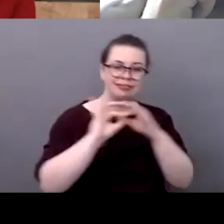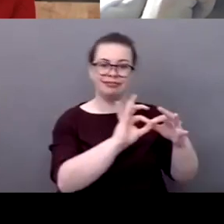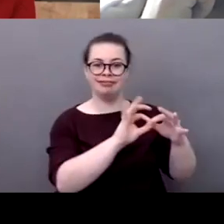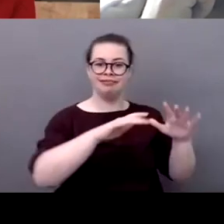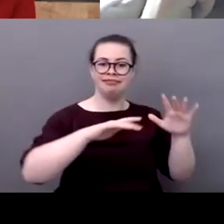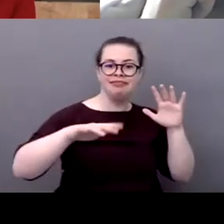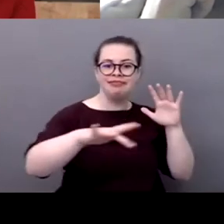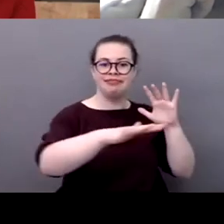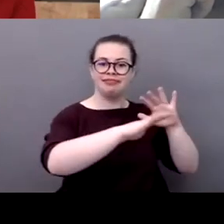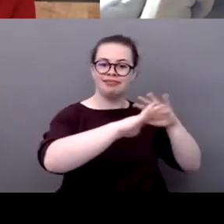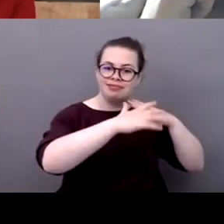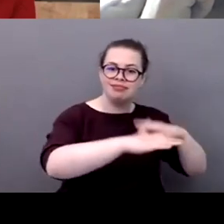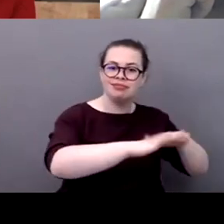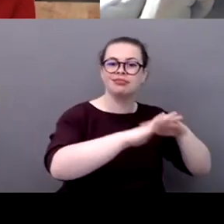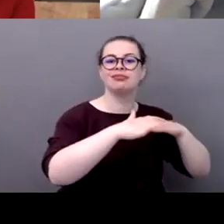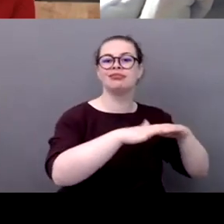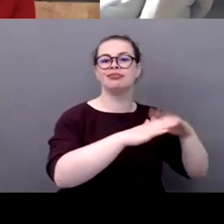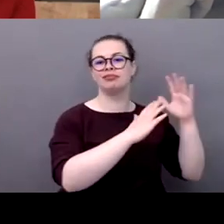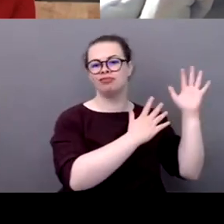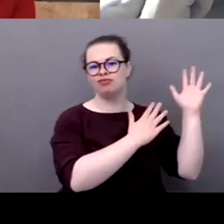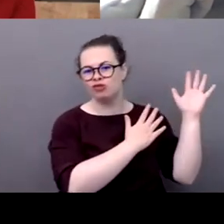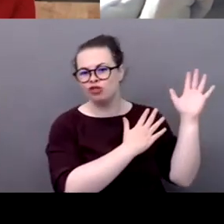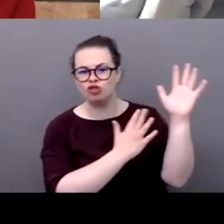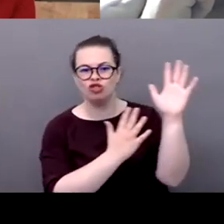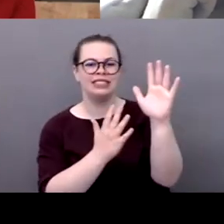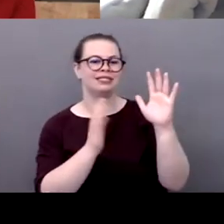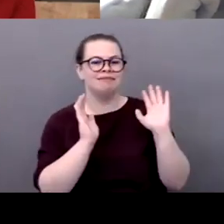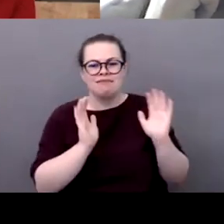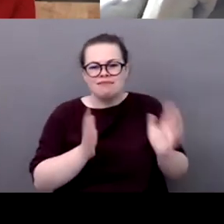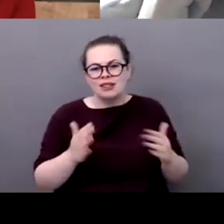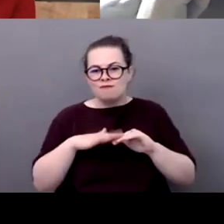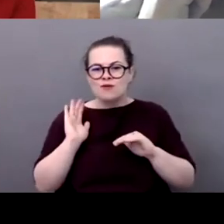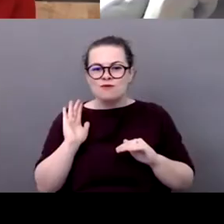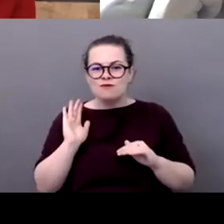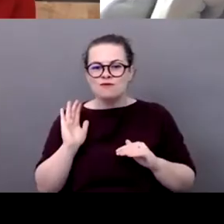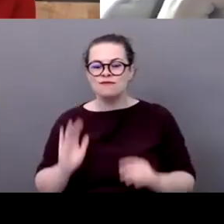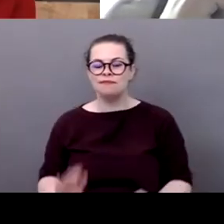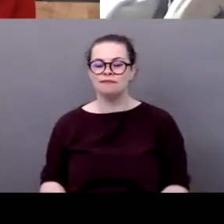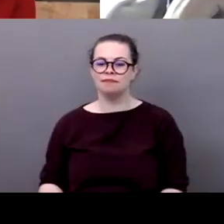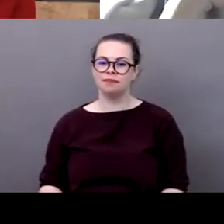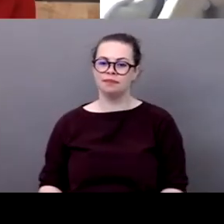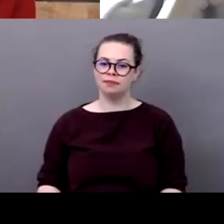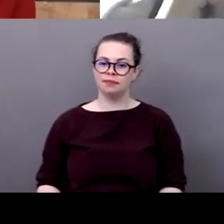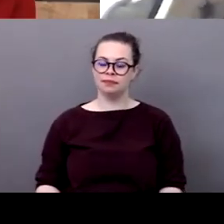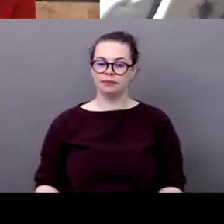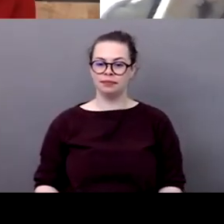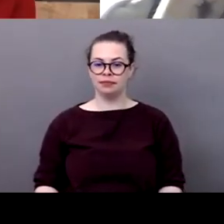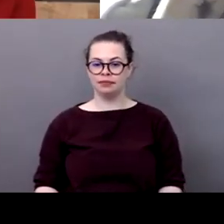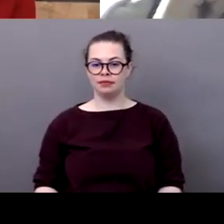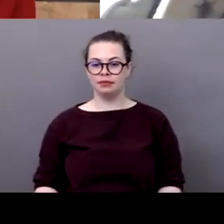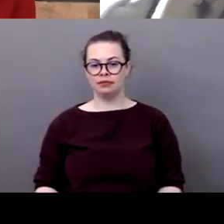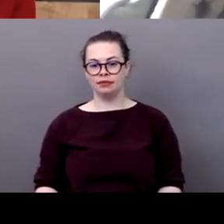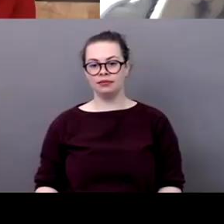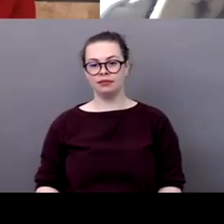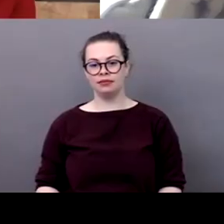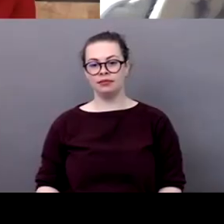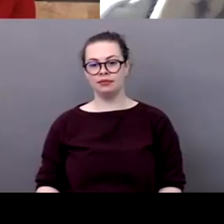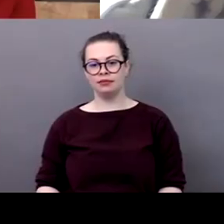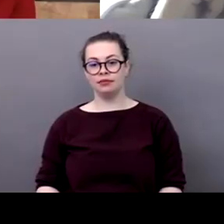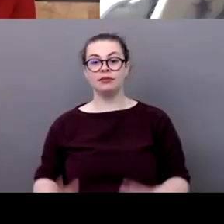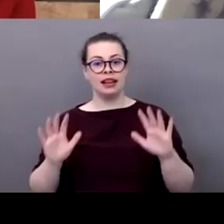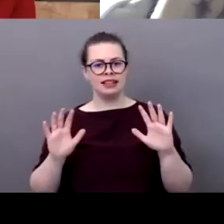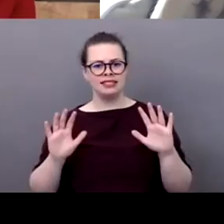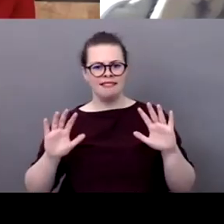really interesting to consider. And then, you know, an example again of how to mobilize action, especially through sports